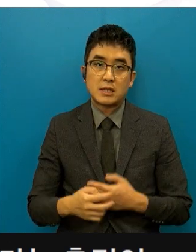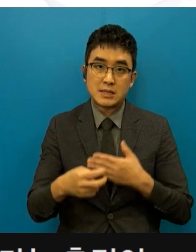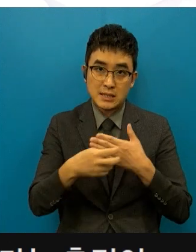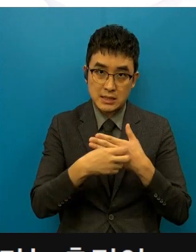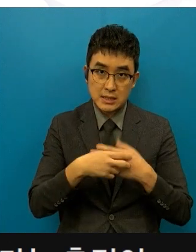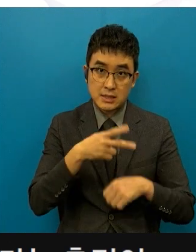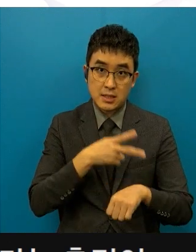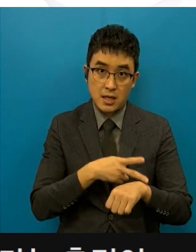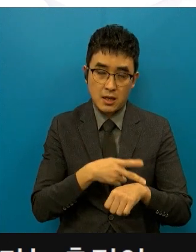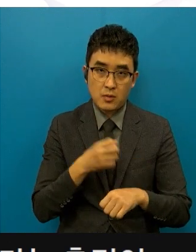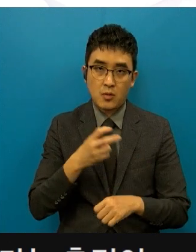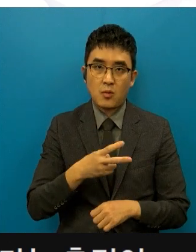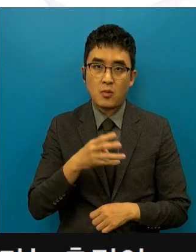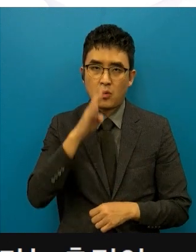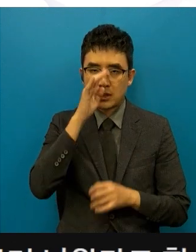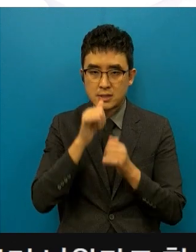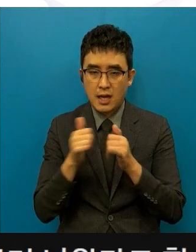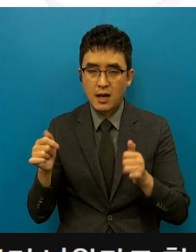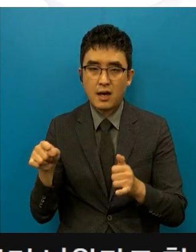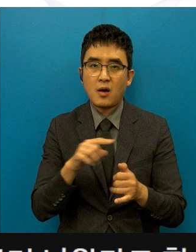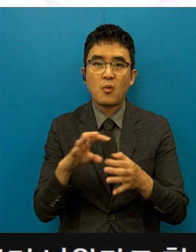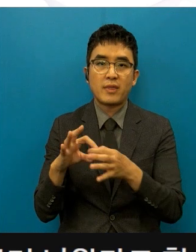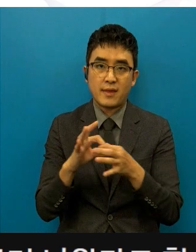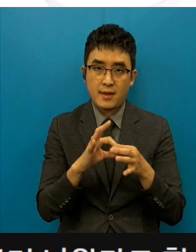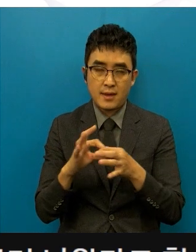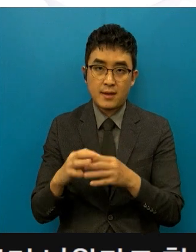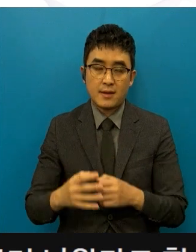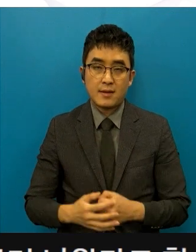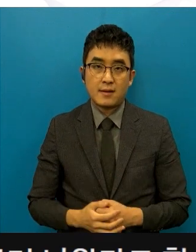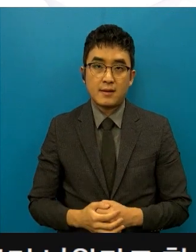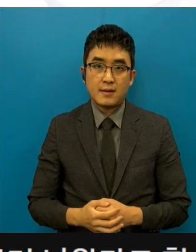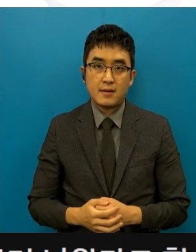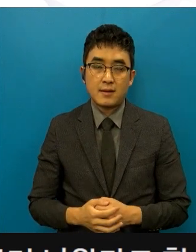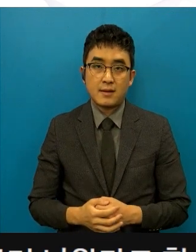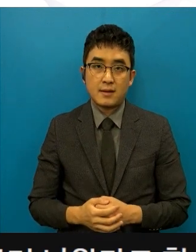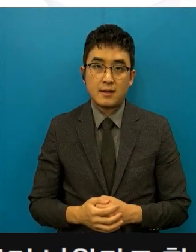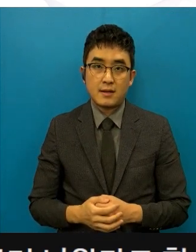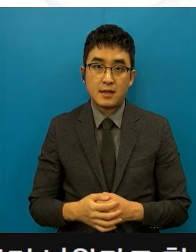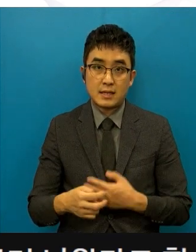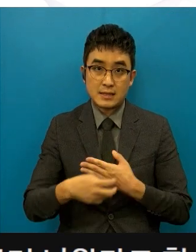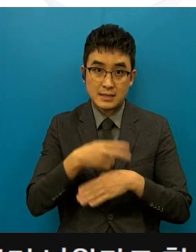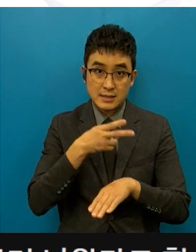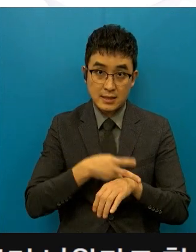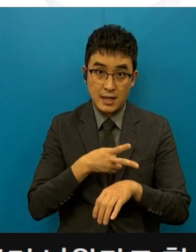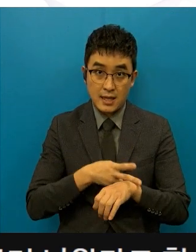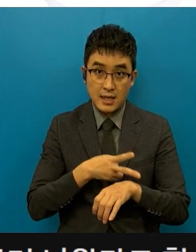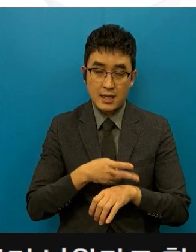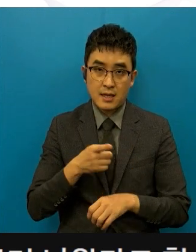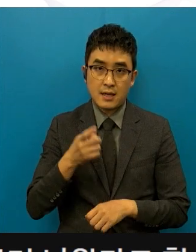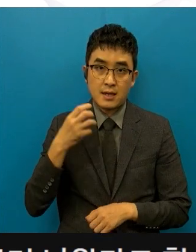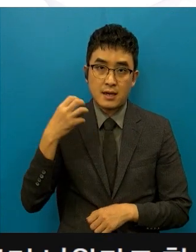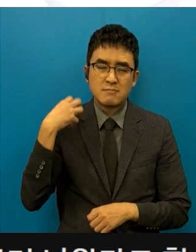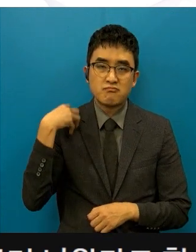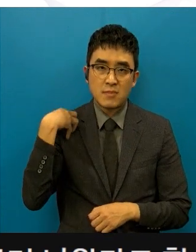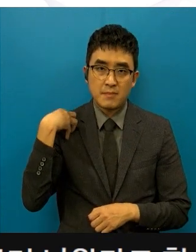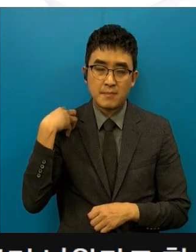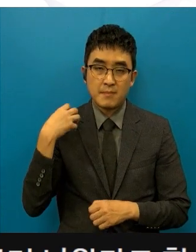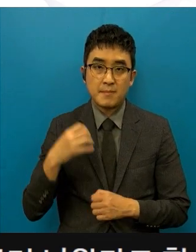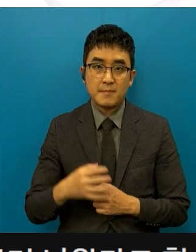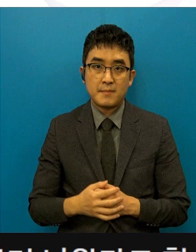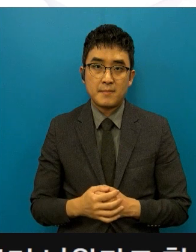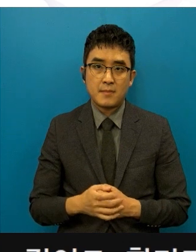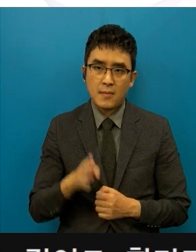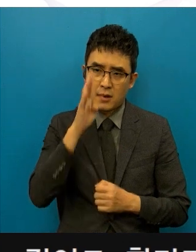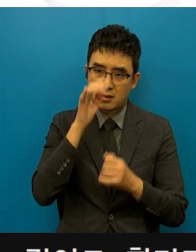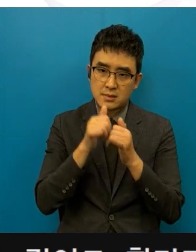sense of responsibility and the sense of duty towards their patient to relieve their patient's pain, to respect their patient's